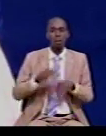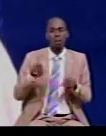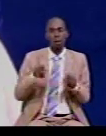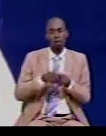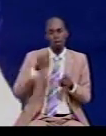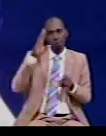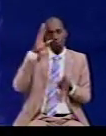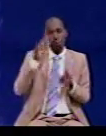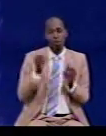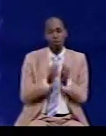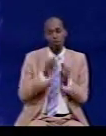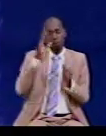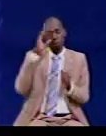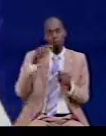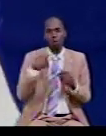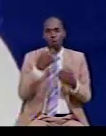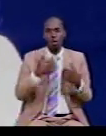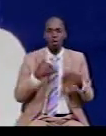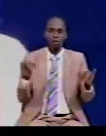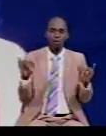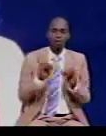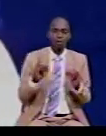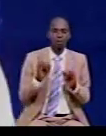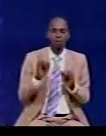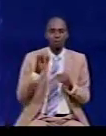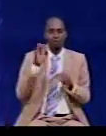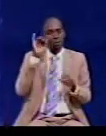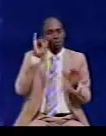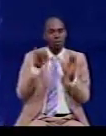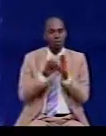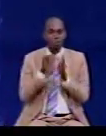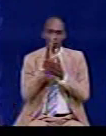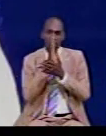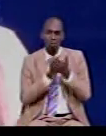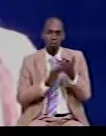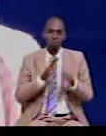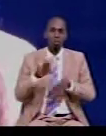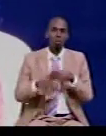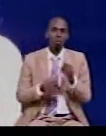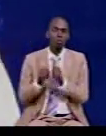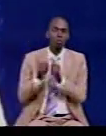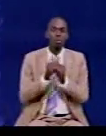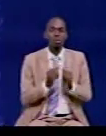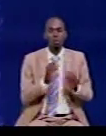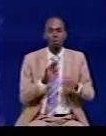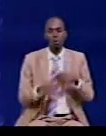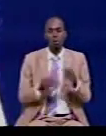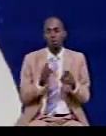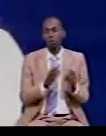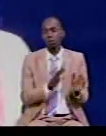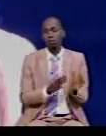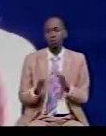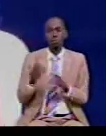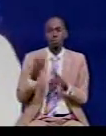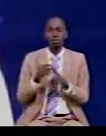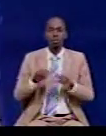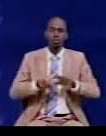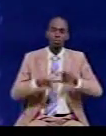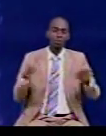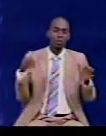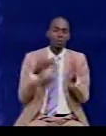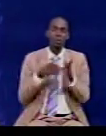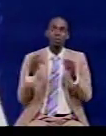simplicity, walk a stalk according to his call, swimming against the tide, winning both respect and disdain, living in a world of